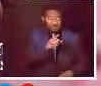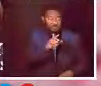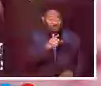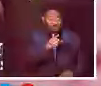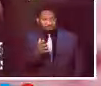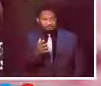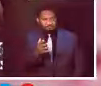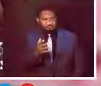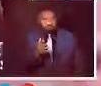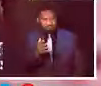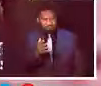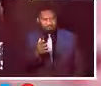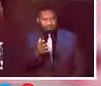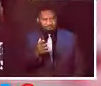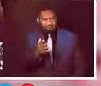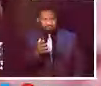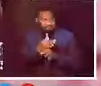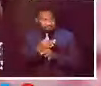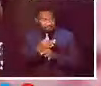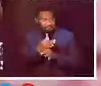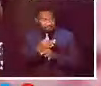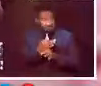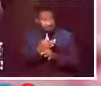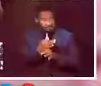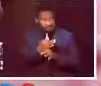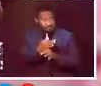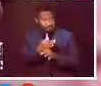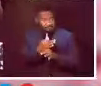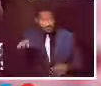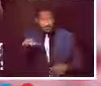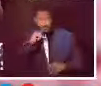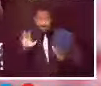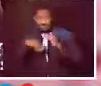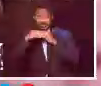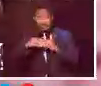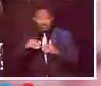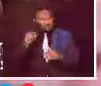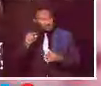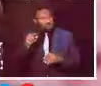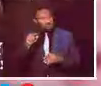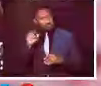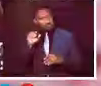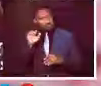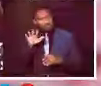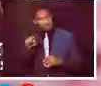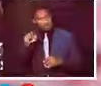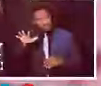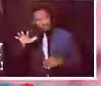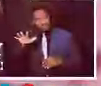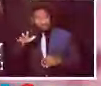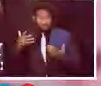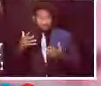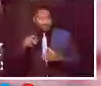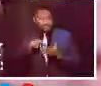committee formation, what that means is that the 5.44 is not up to 0.5. So they would keep 5.